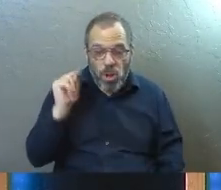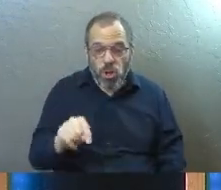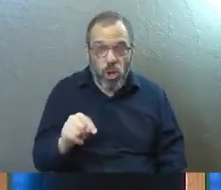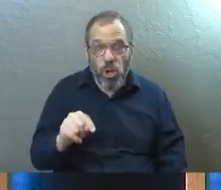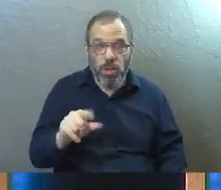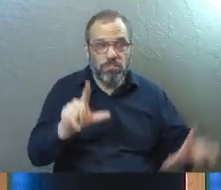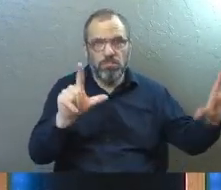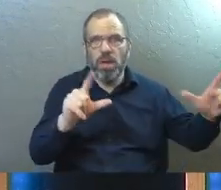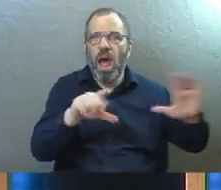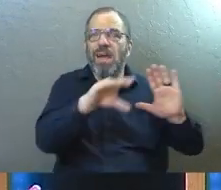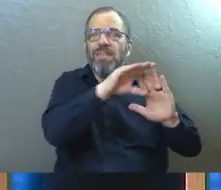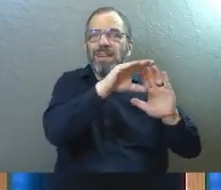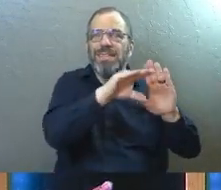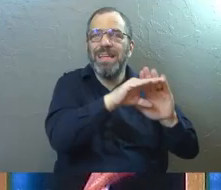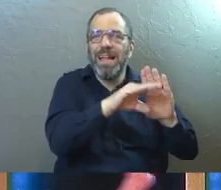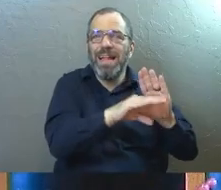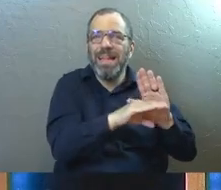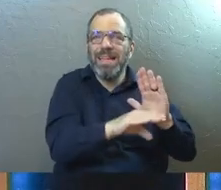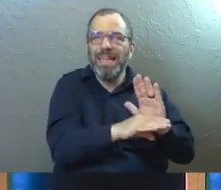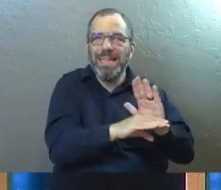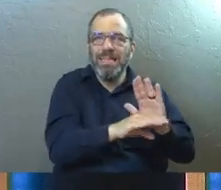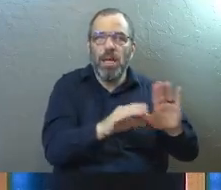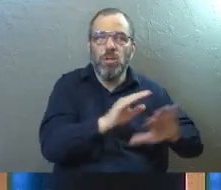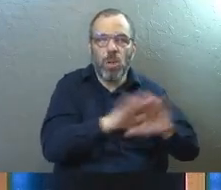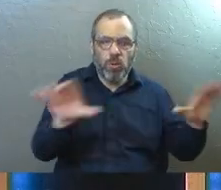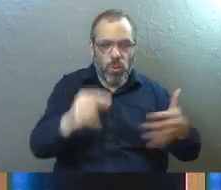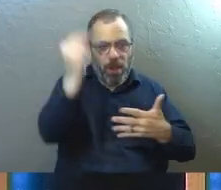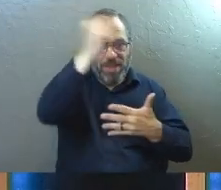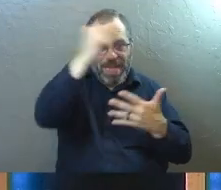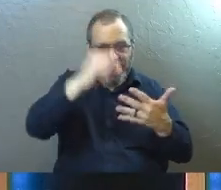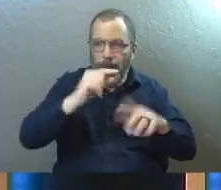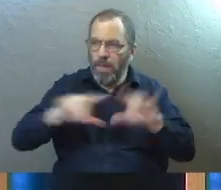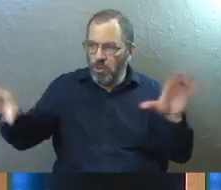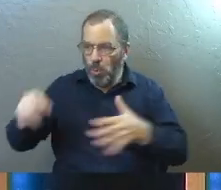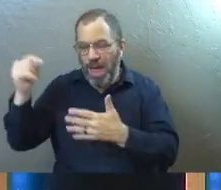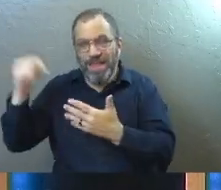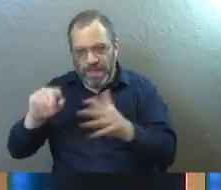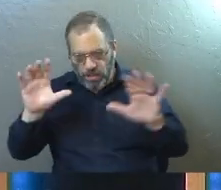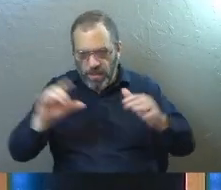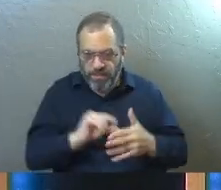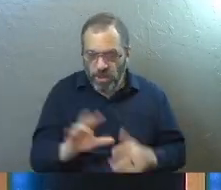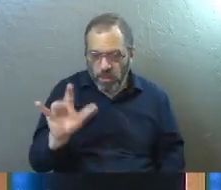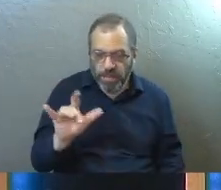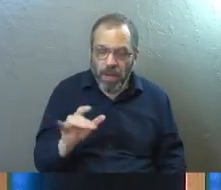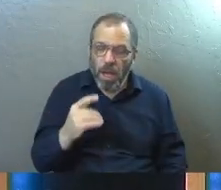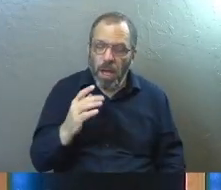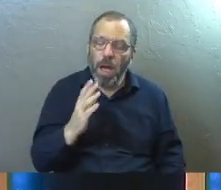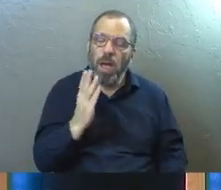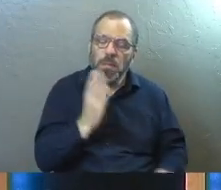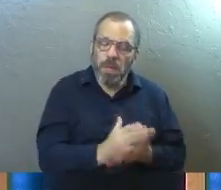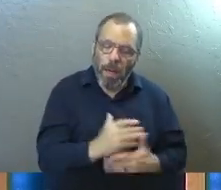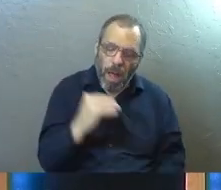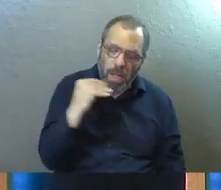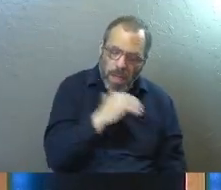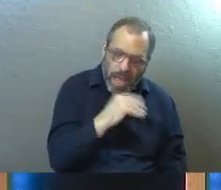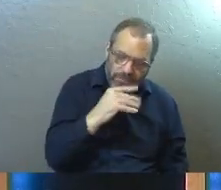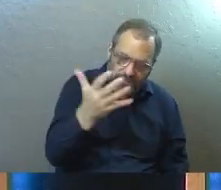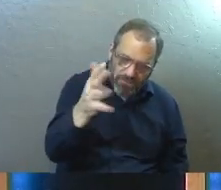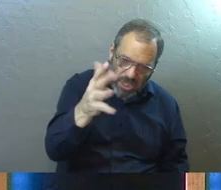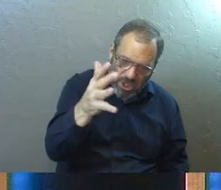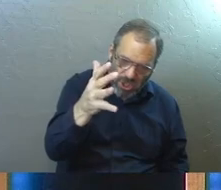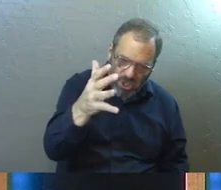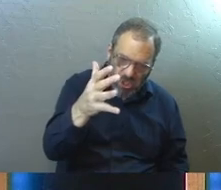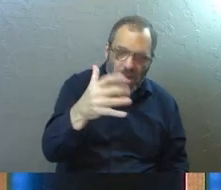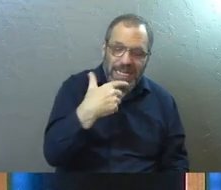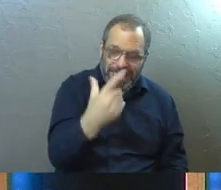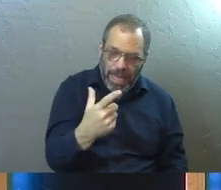look at the screens, and there's a list of things that Paul says here. Don't do this and do this. So here we go. Verse 25 says, stop telling lies. Let